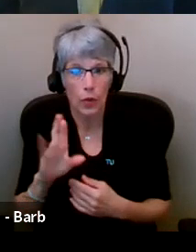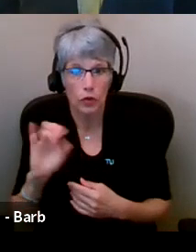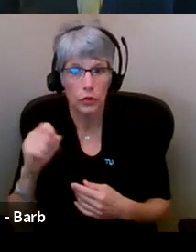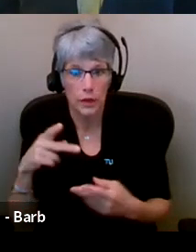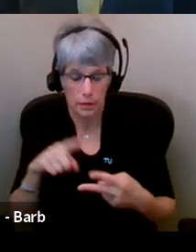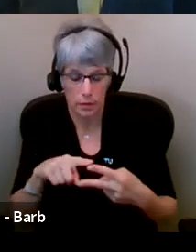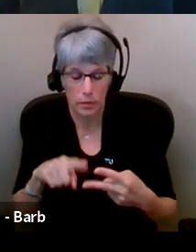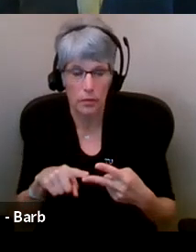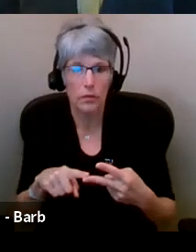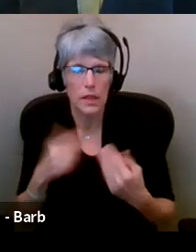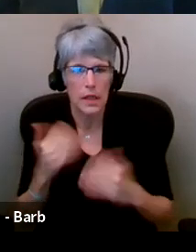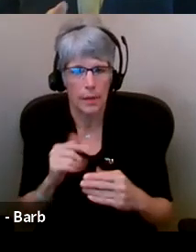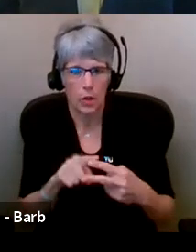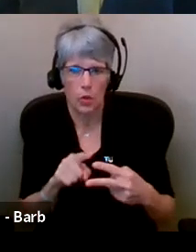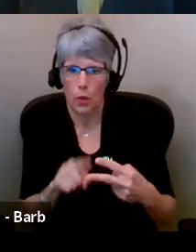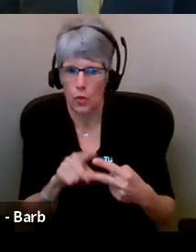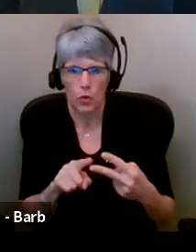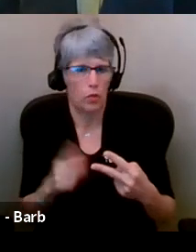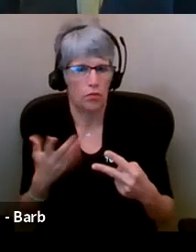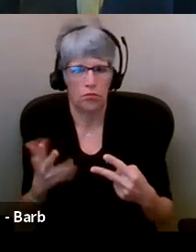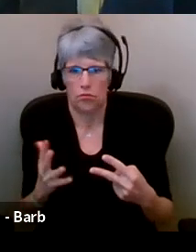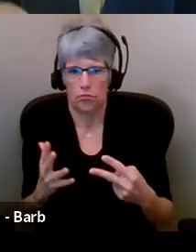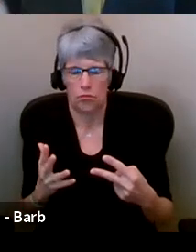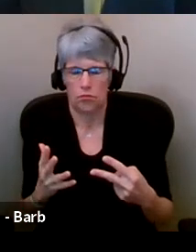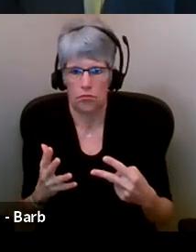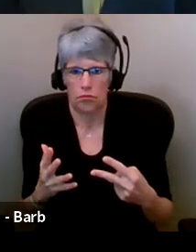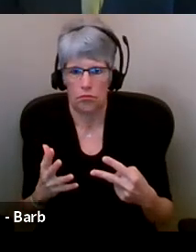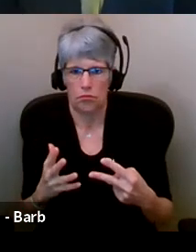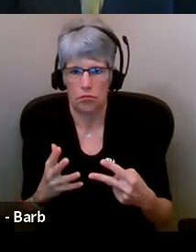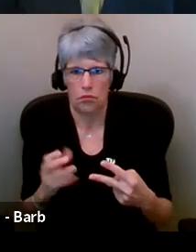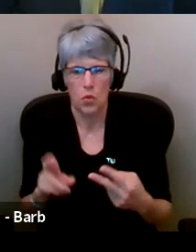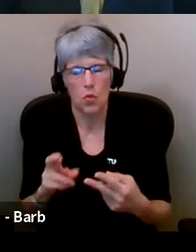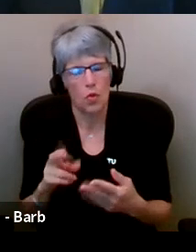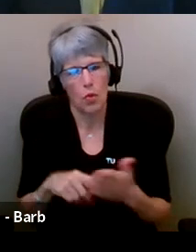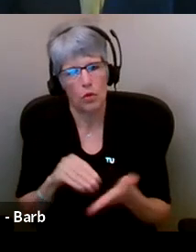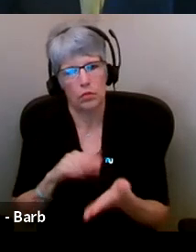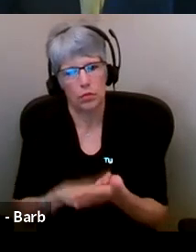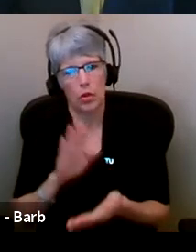limited to those items and the items that you note in your release.